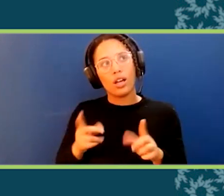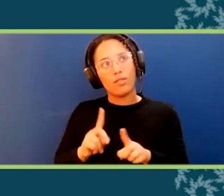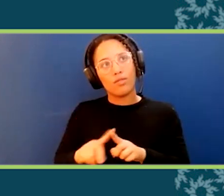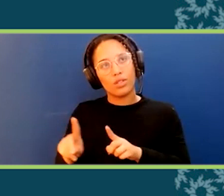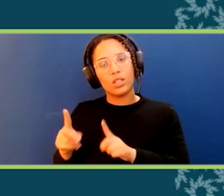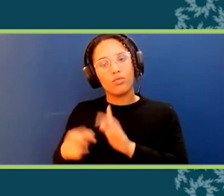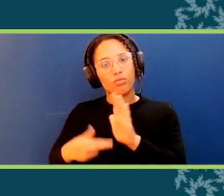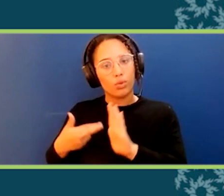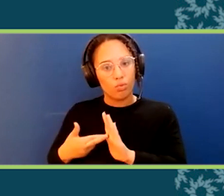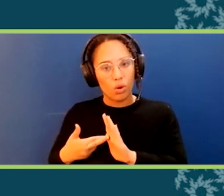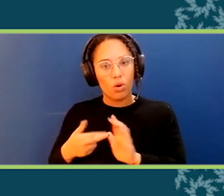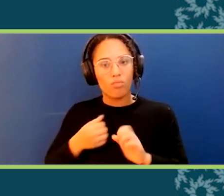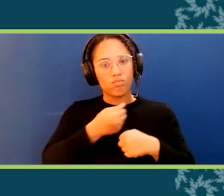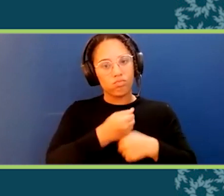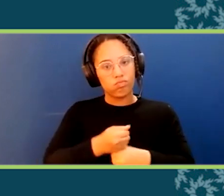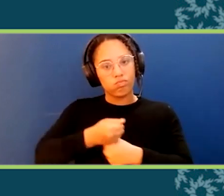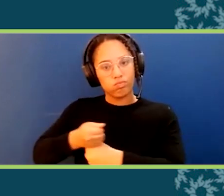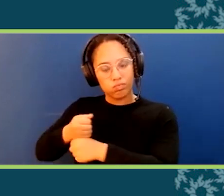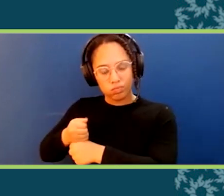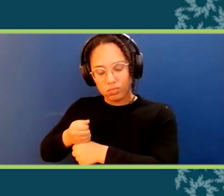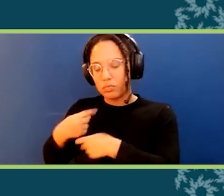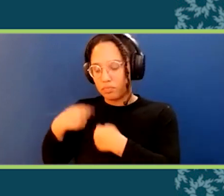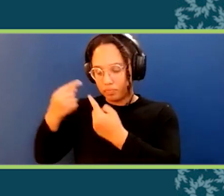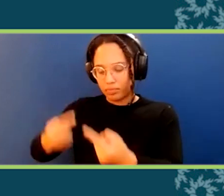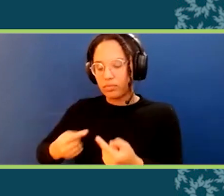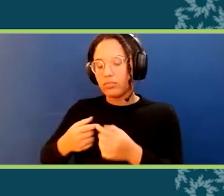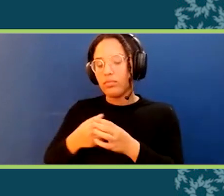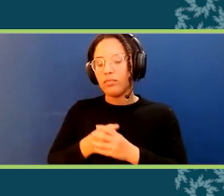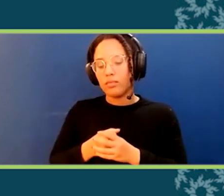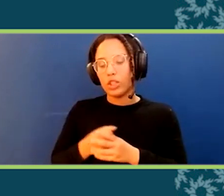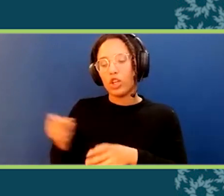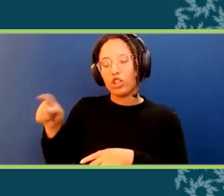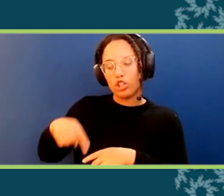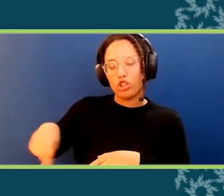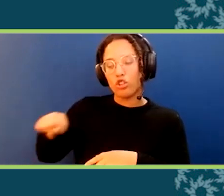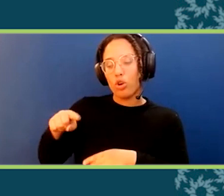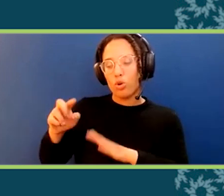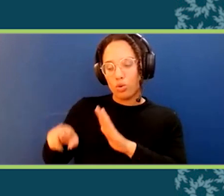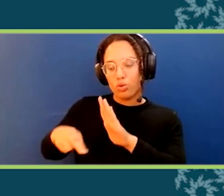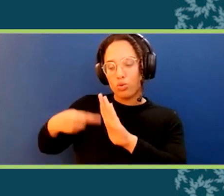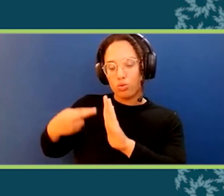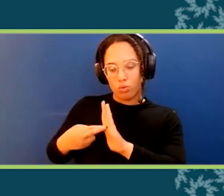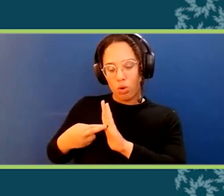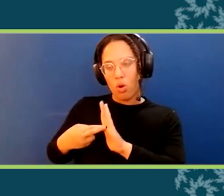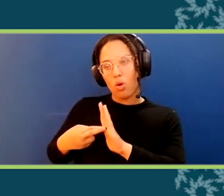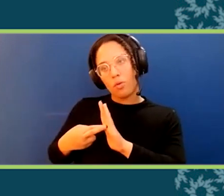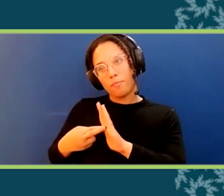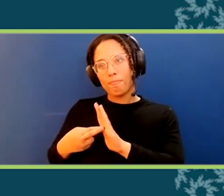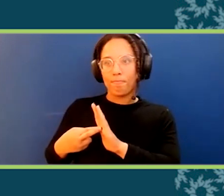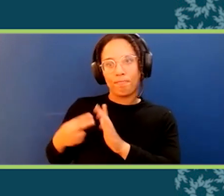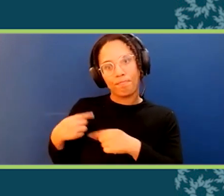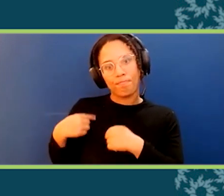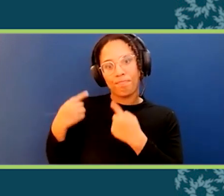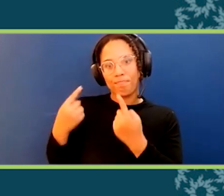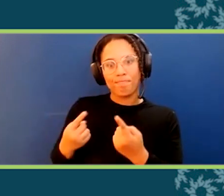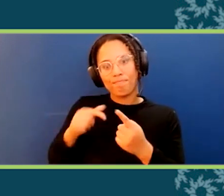created and have been not, I guess, what you would consider the